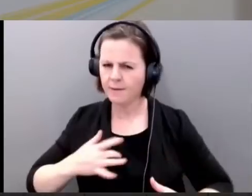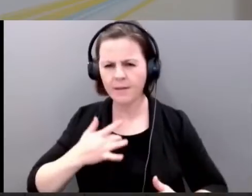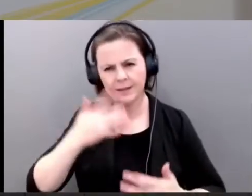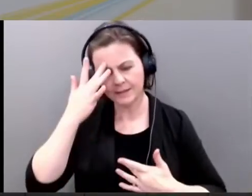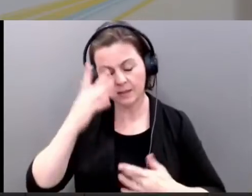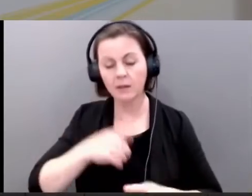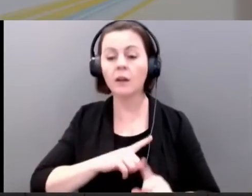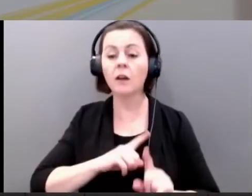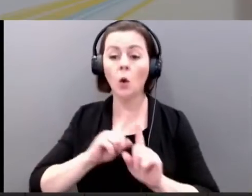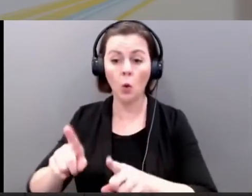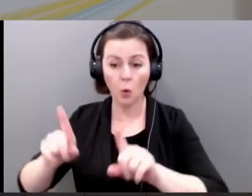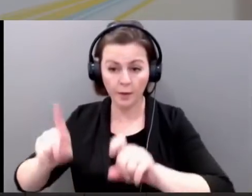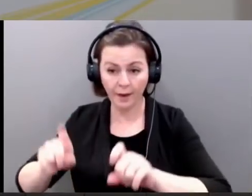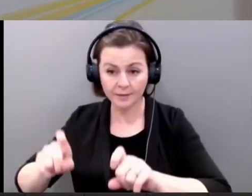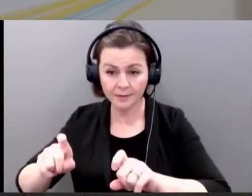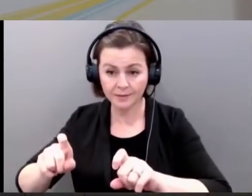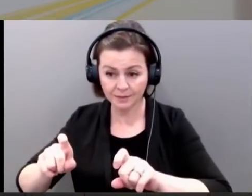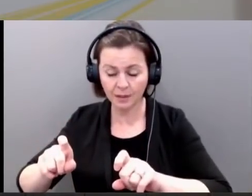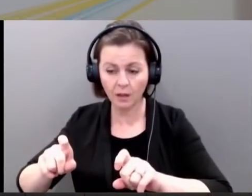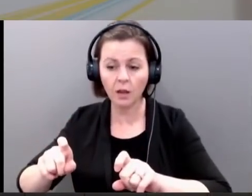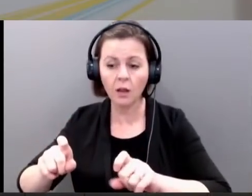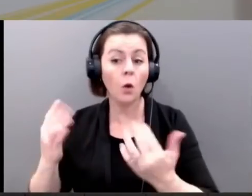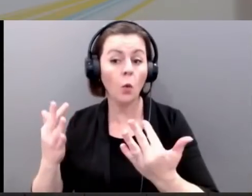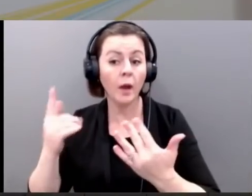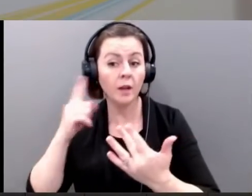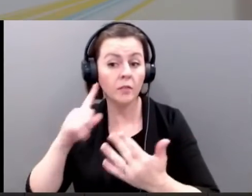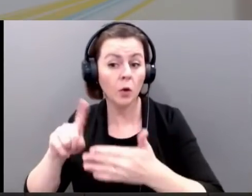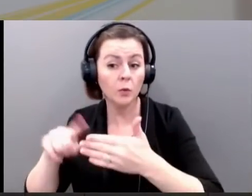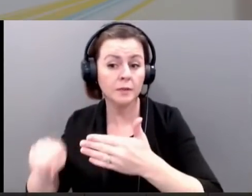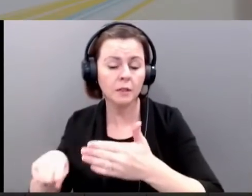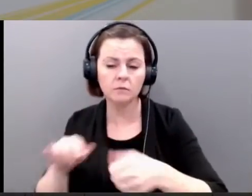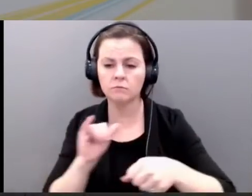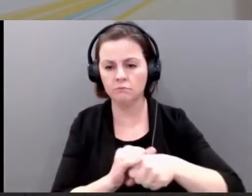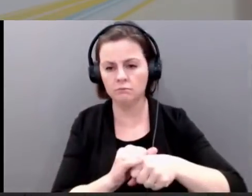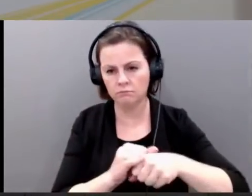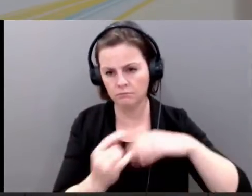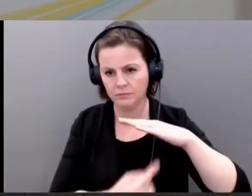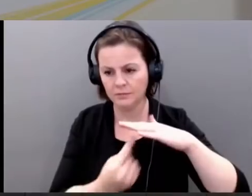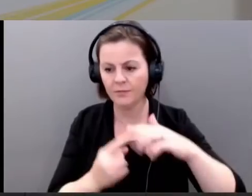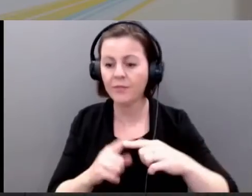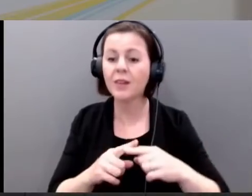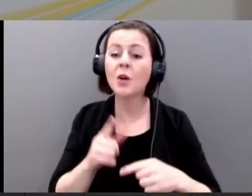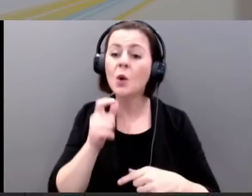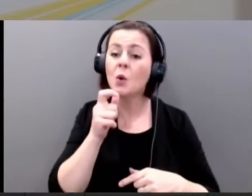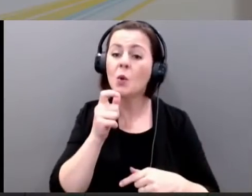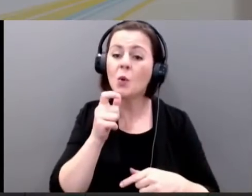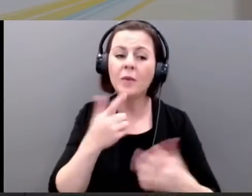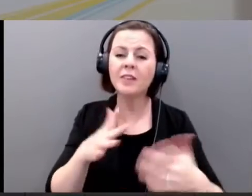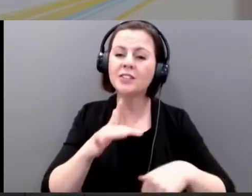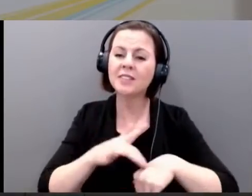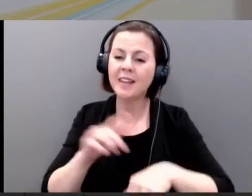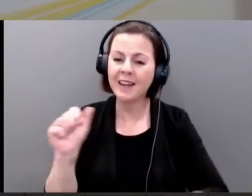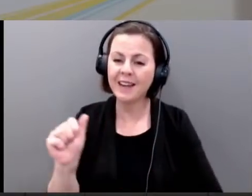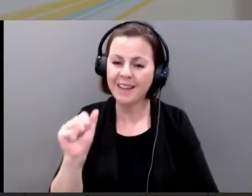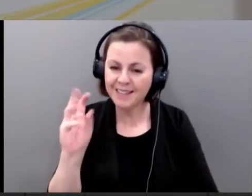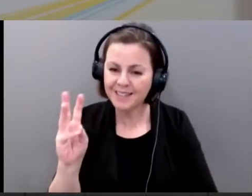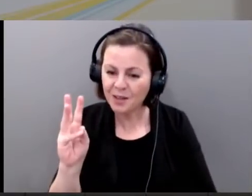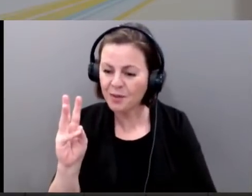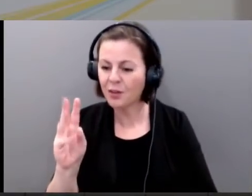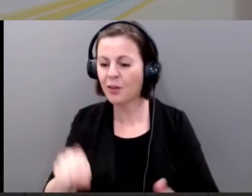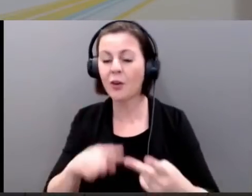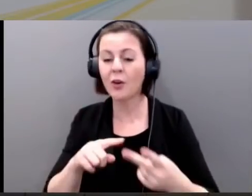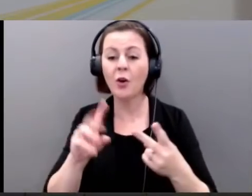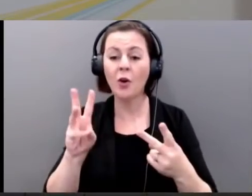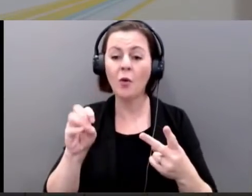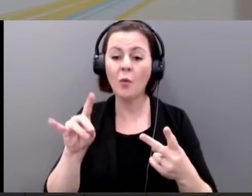received. I urge all Islanders who were at Wendy's or A&W on University Avenue or who rode the T3